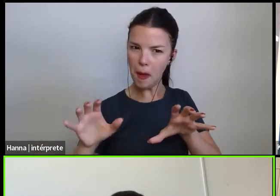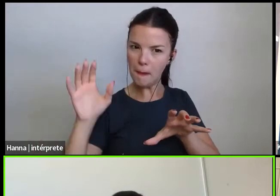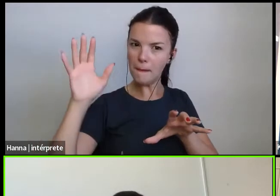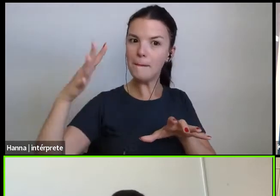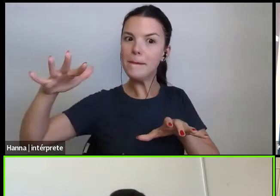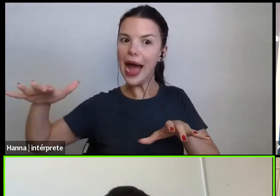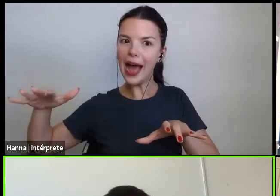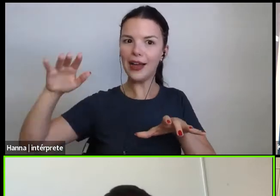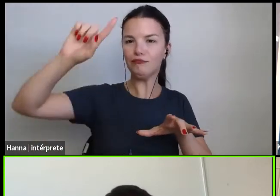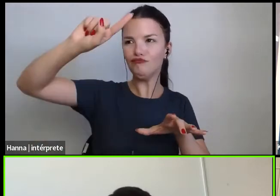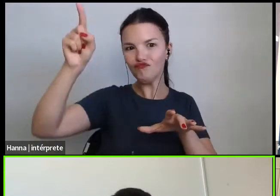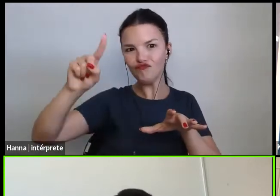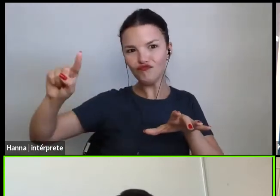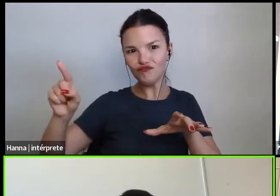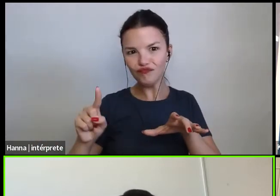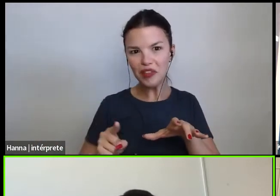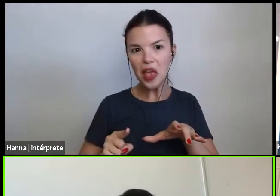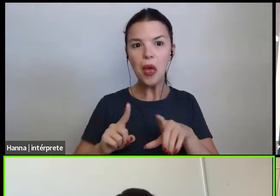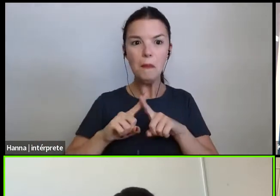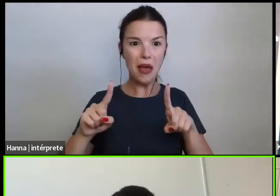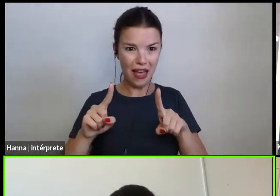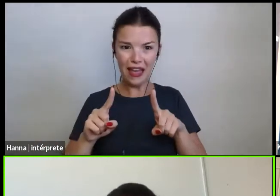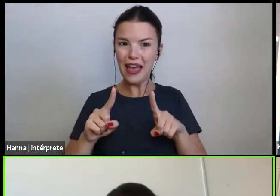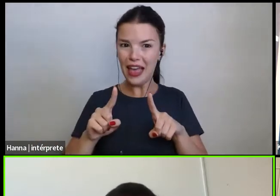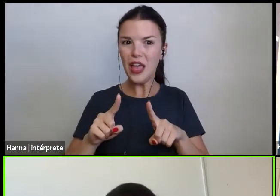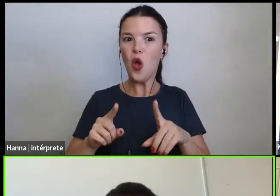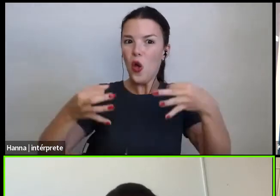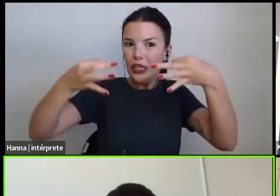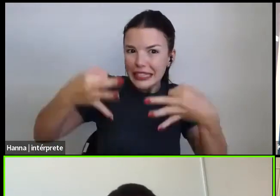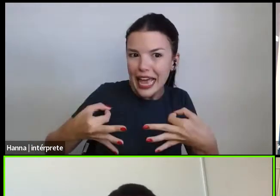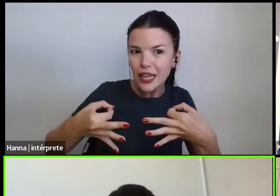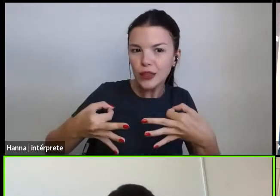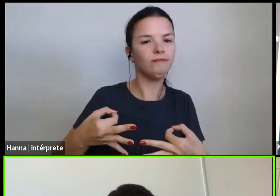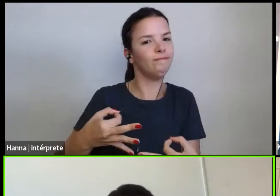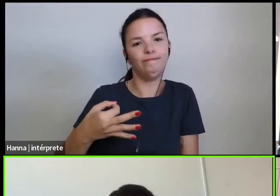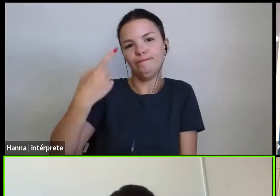Well, but that's just a speculation because we don't have,